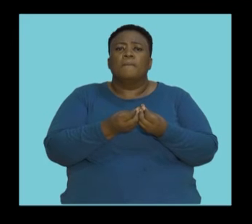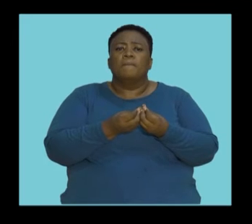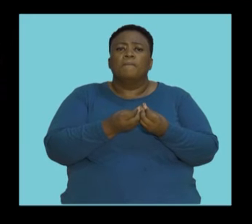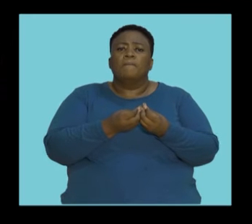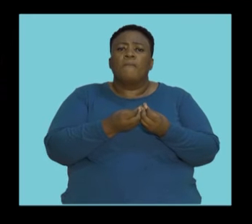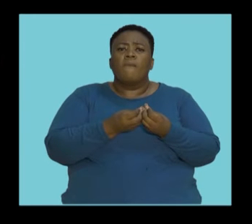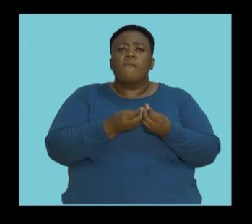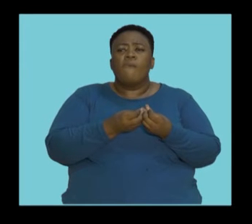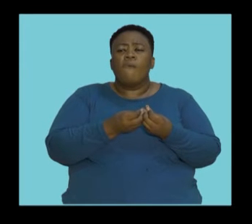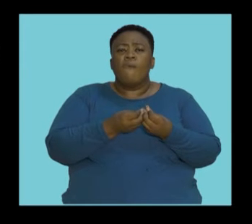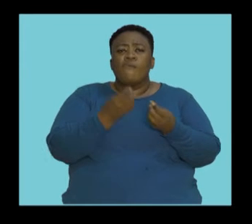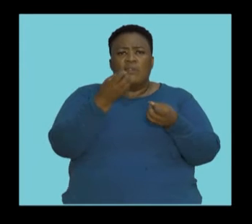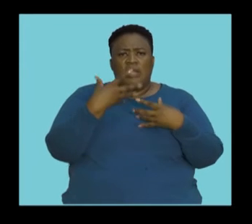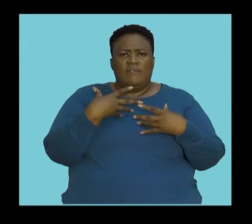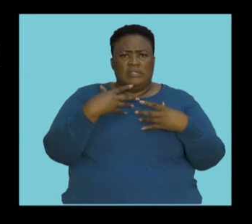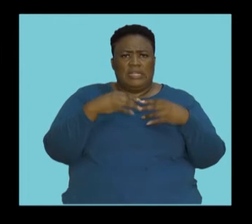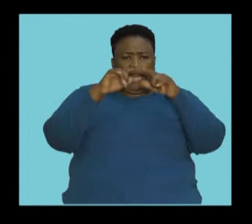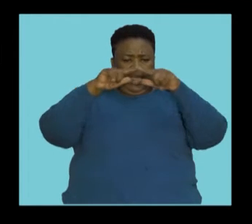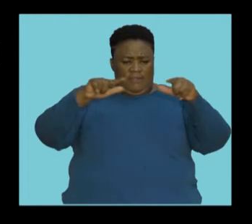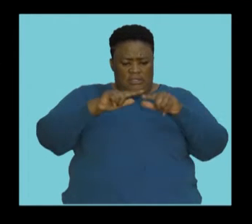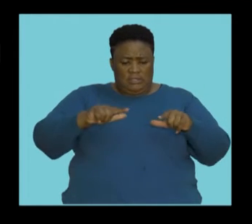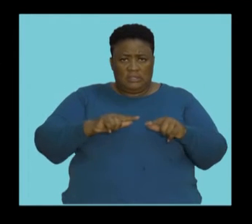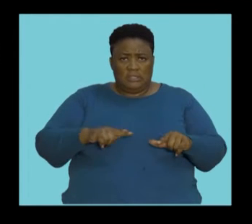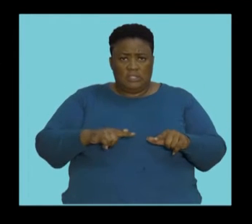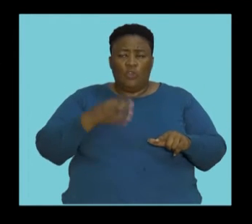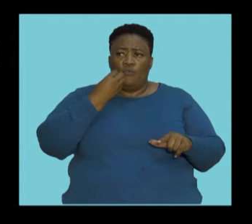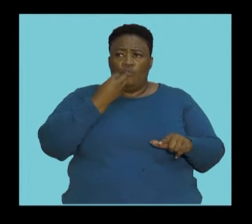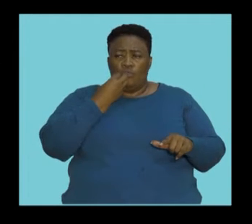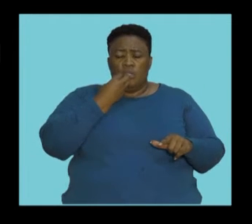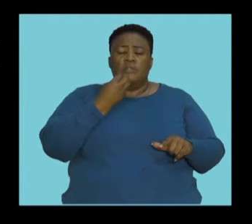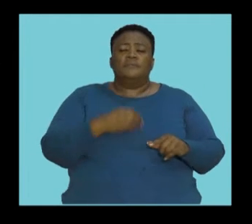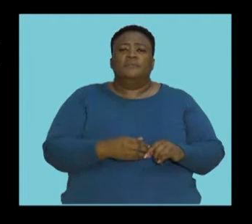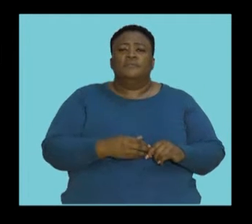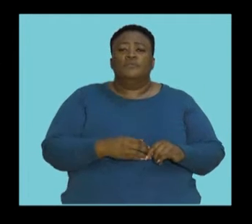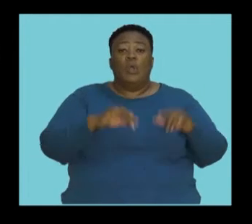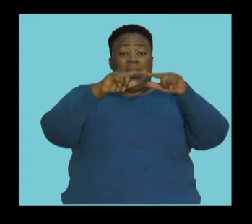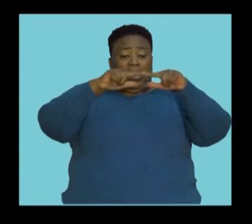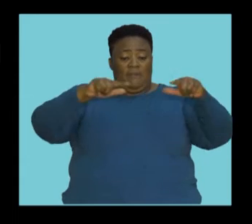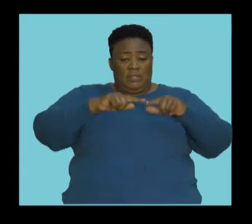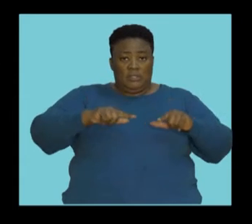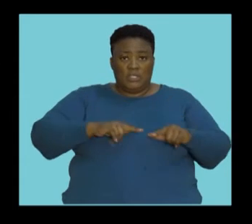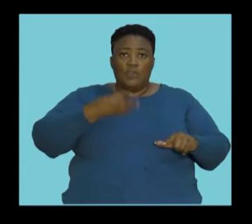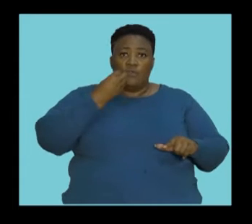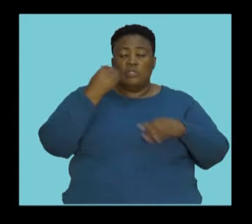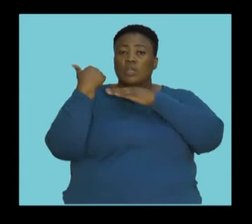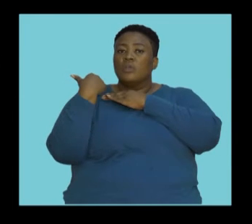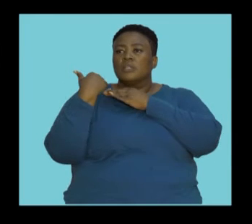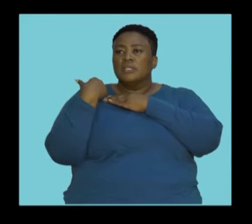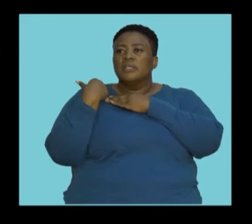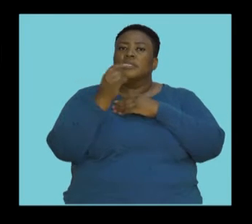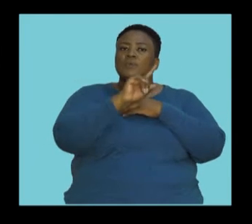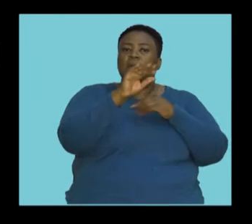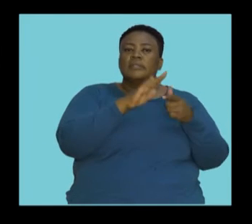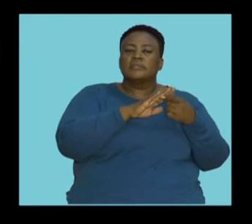are in our next segment. So when we talk about levels of food security, essentially we're talking about